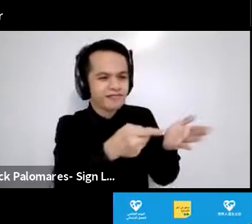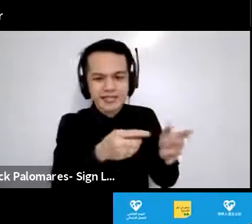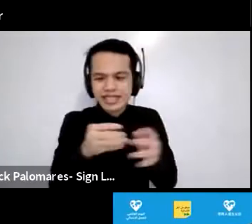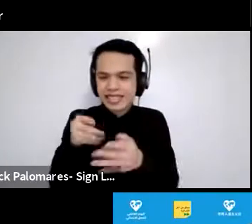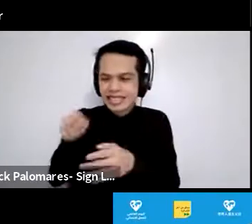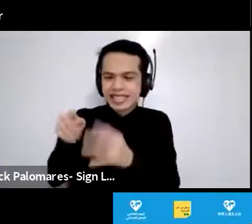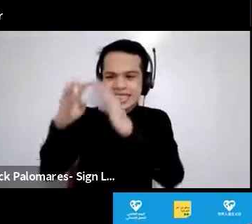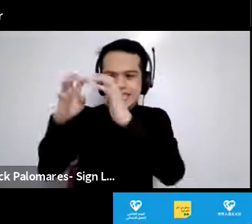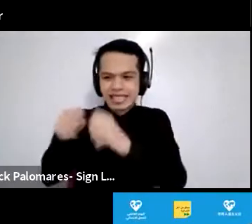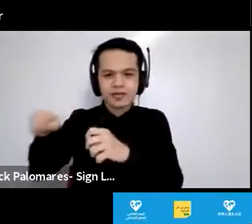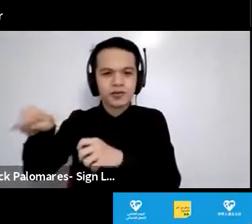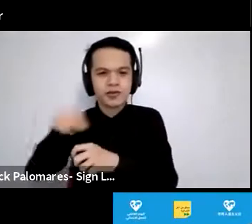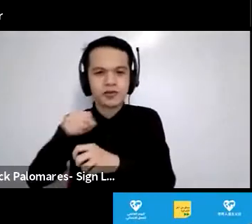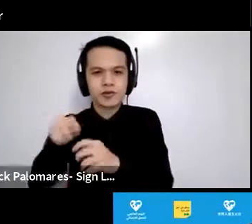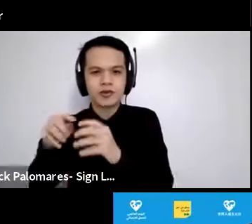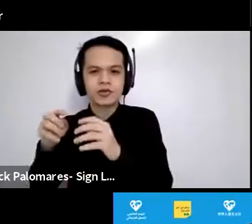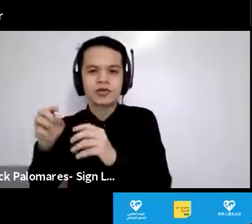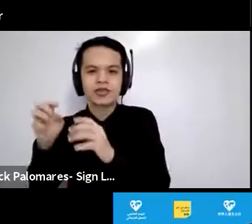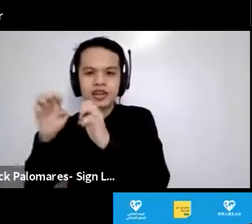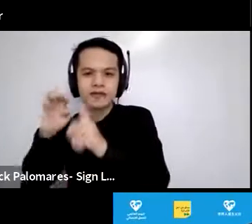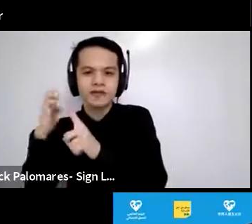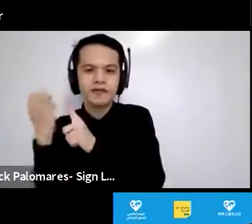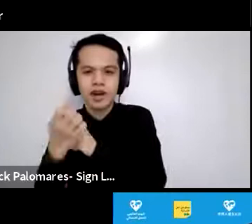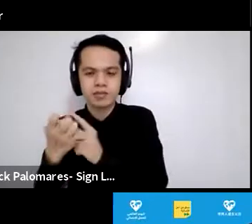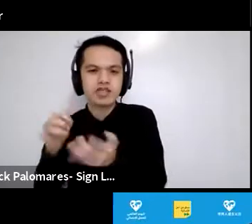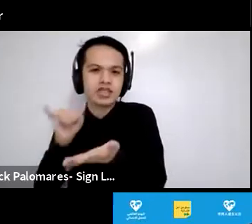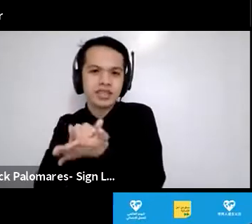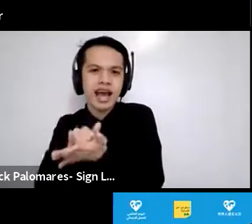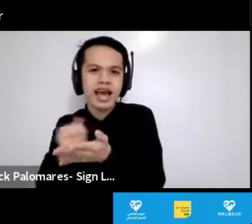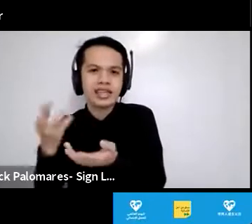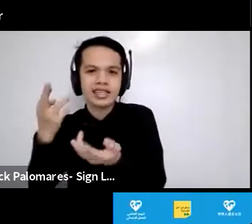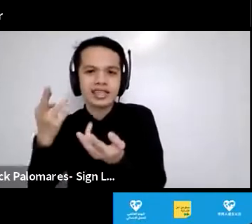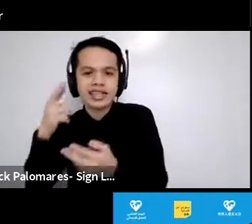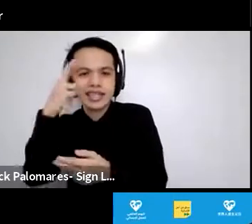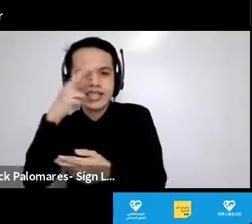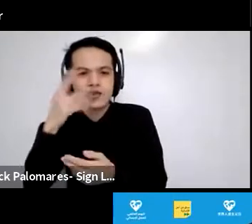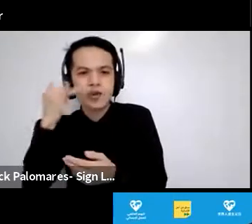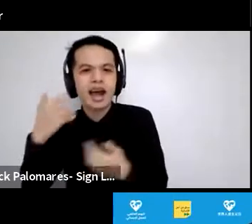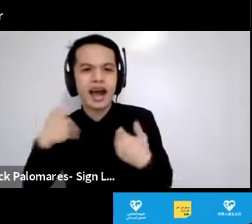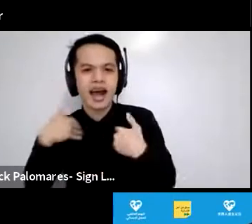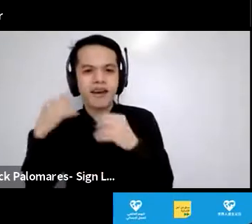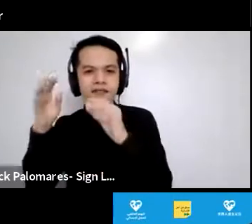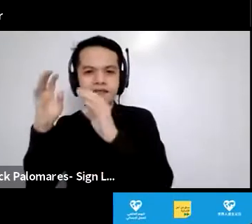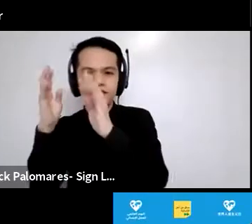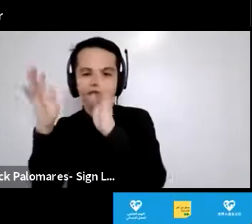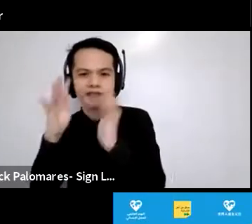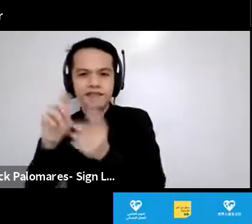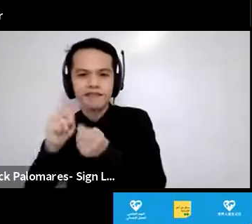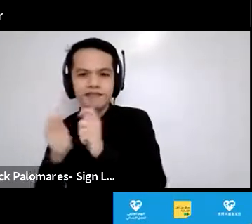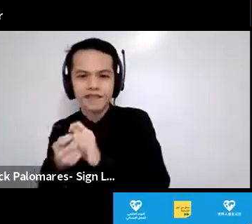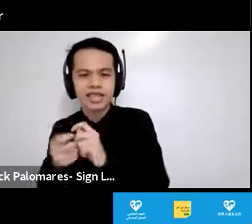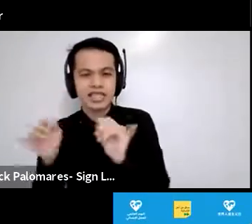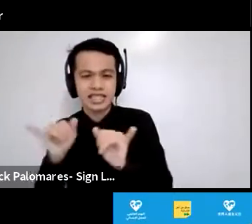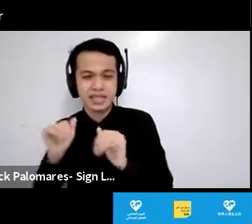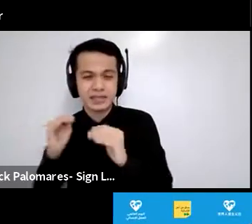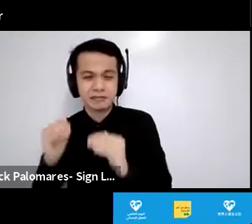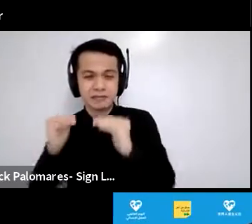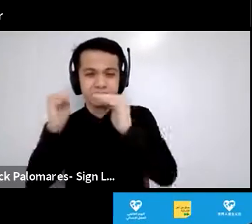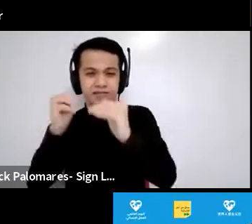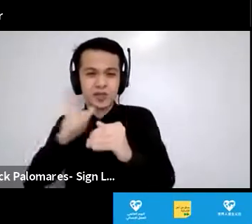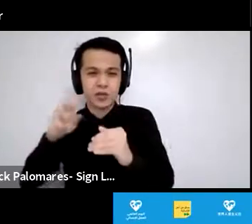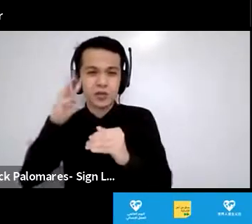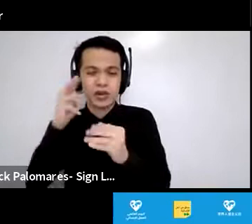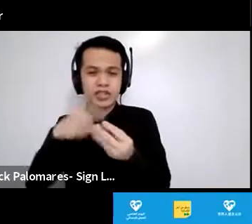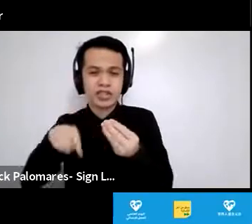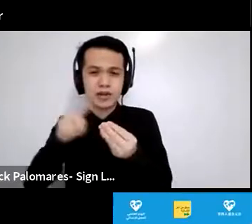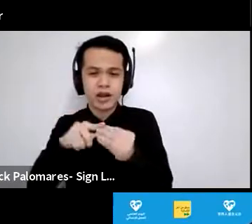And this is what's causing the climate crisis. And so we make sure that we call this out, and that when we raise awareness about the climate